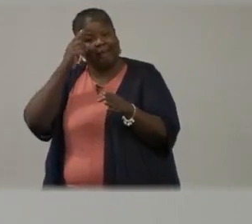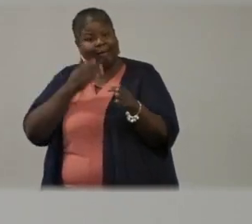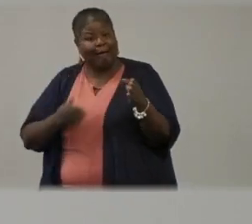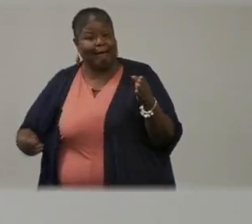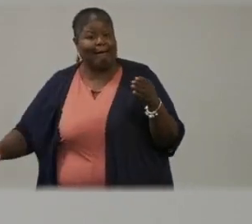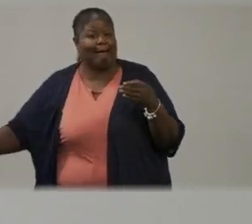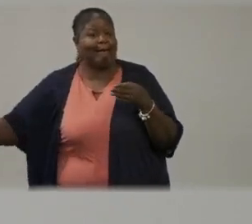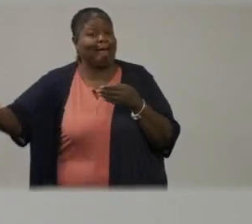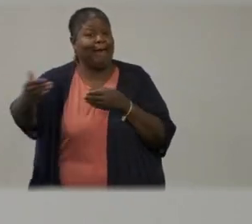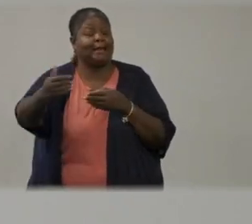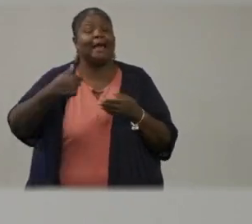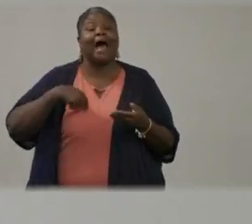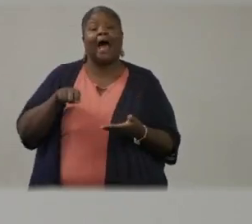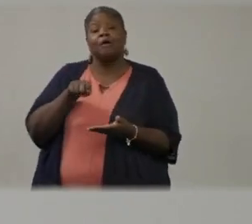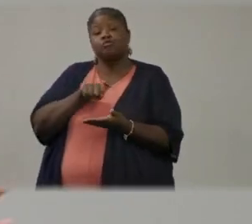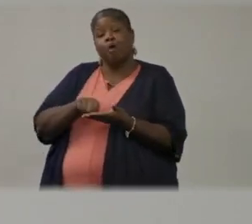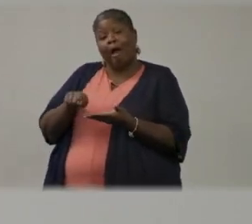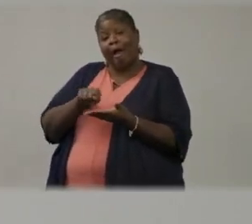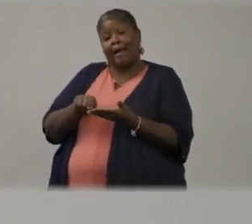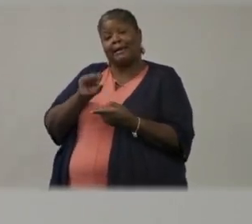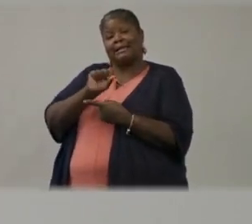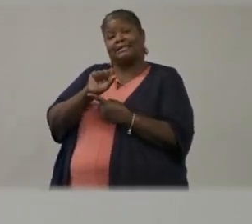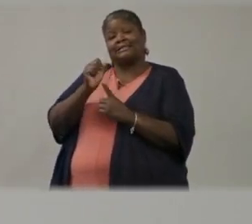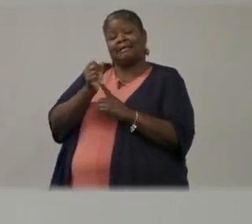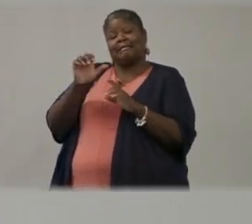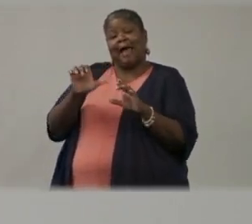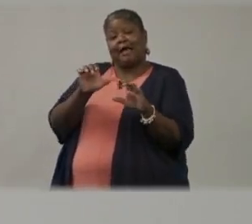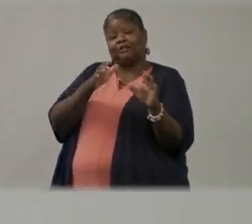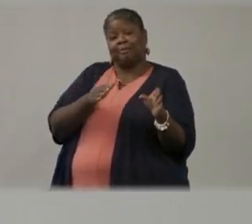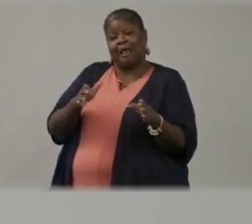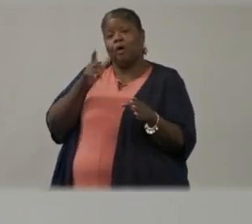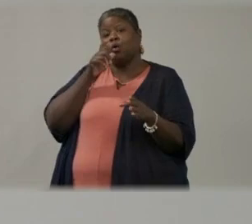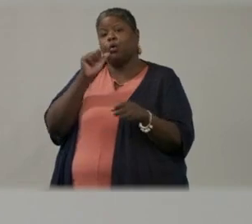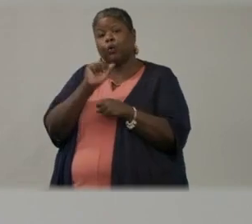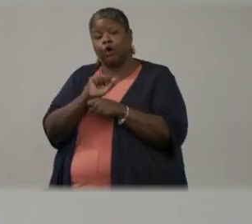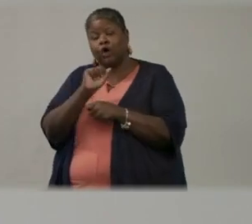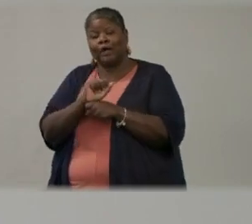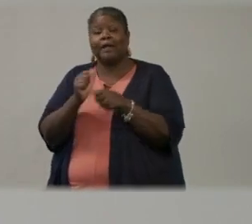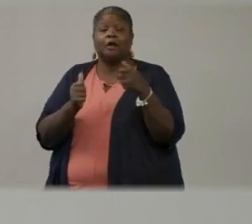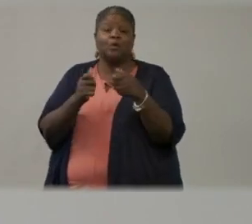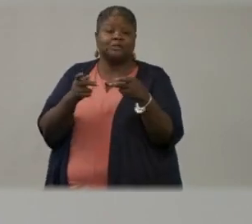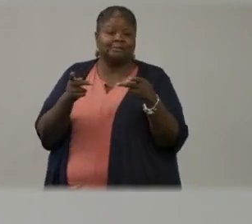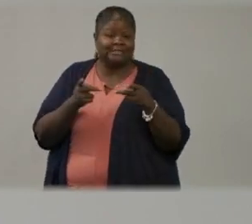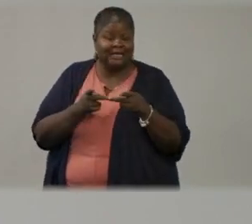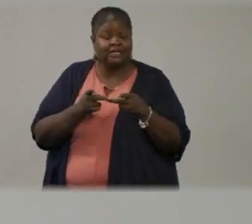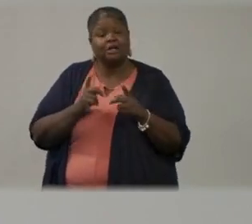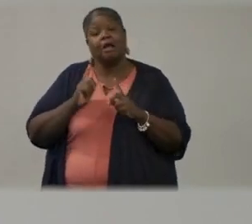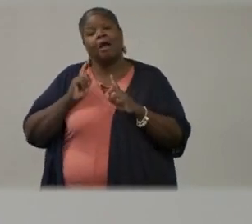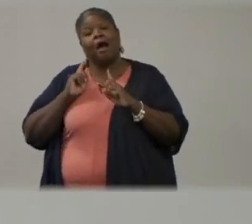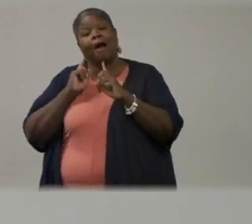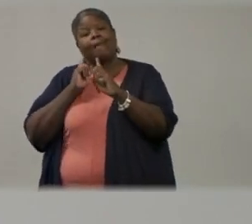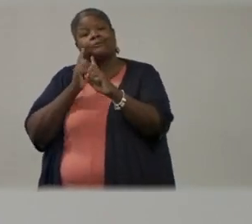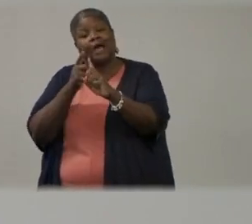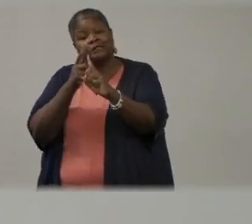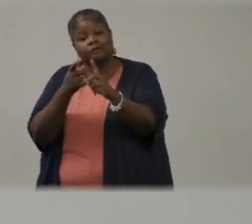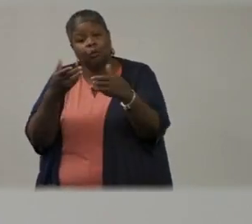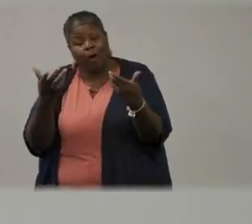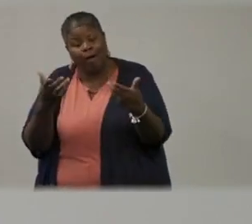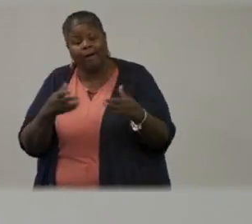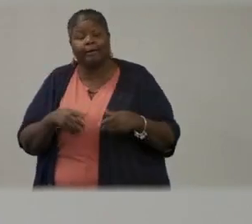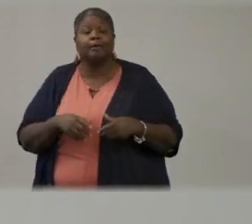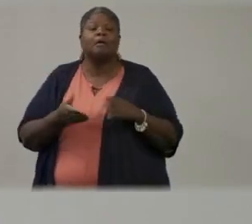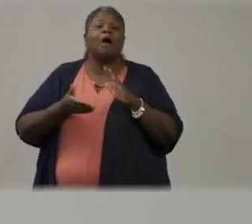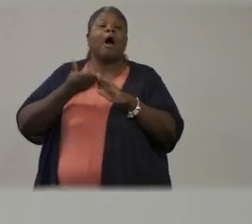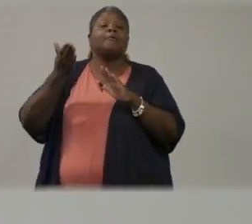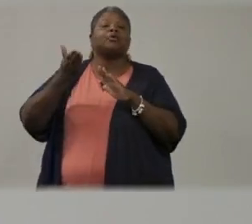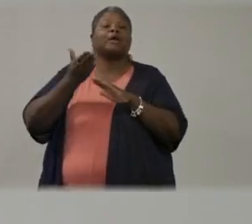I write the incident action plan, who's working what position, what are our objectives, what are our